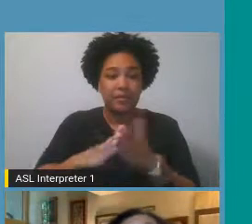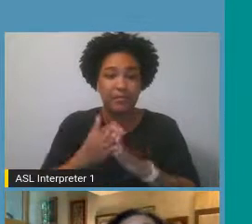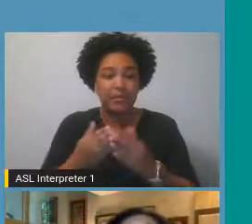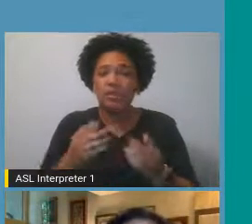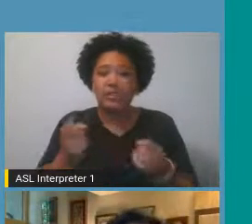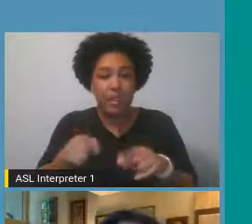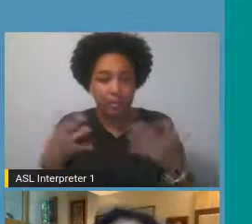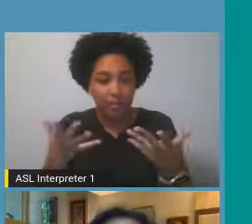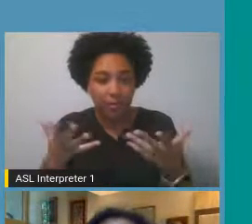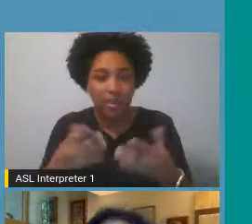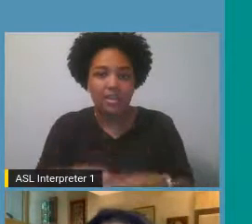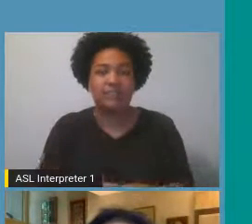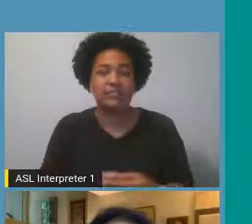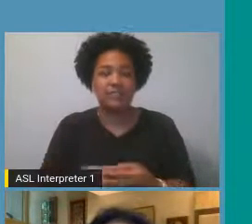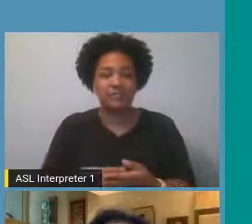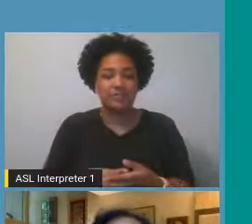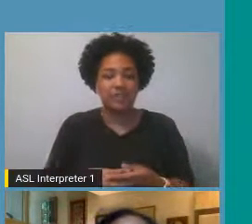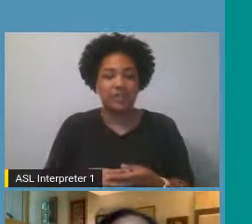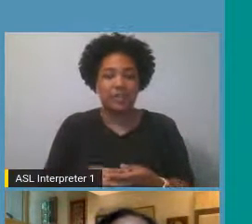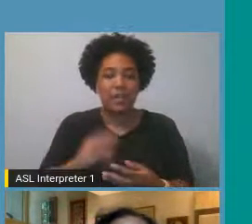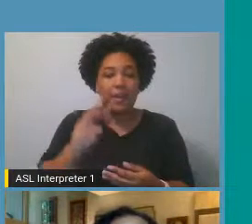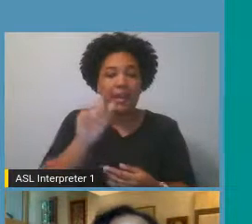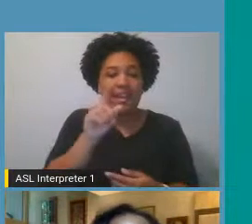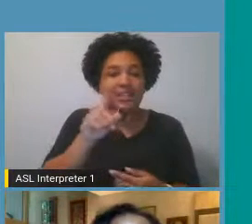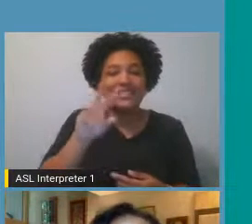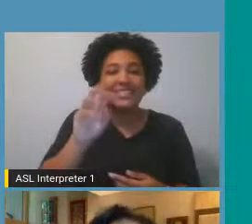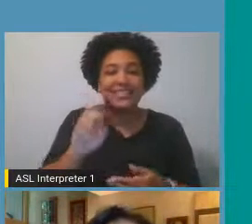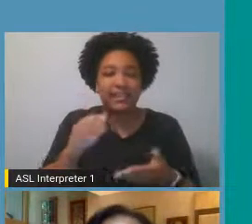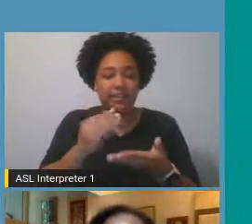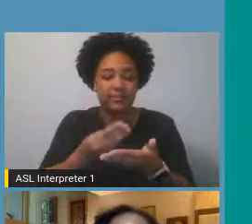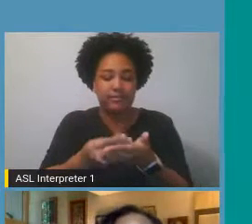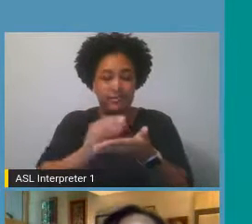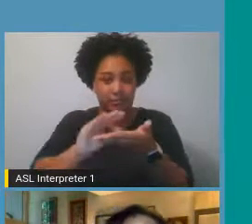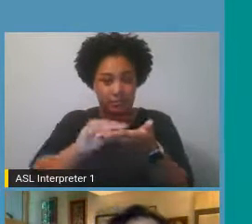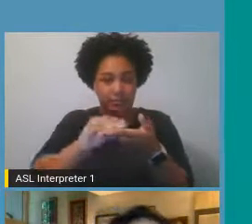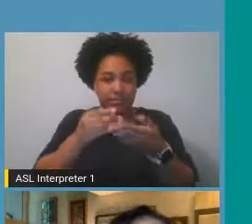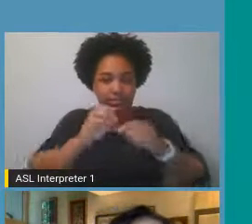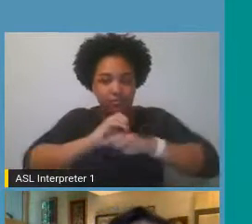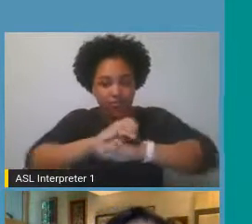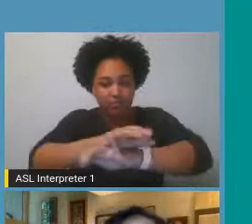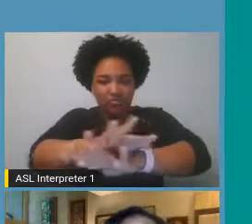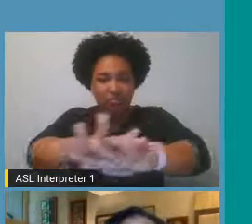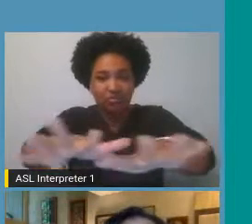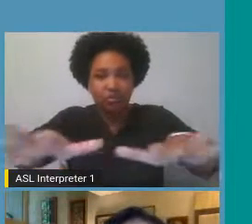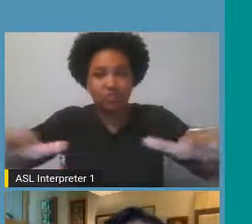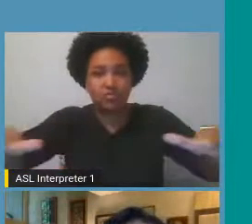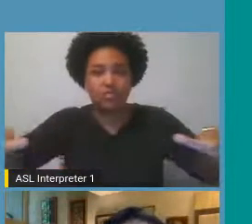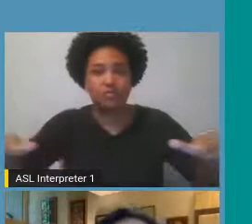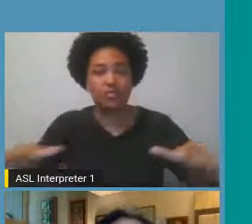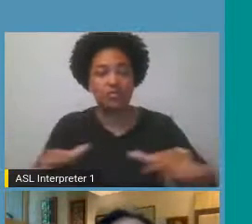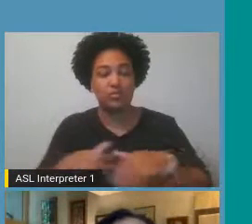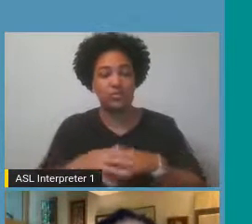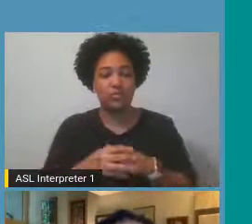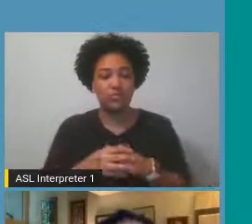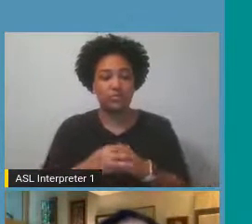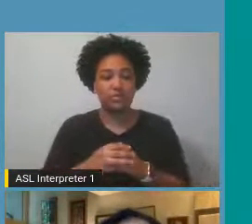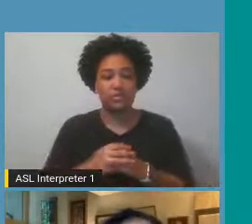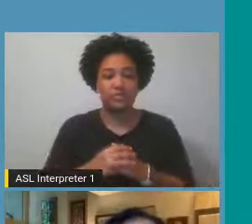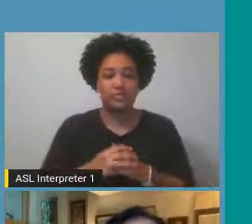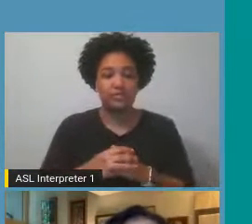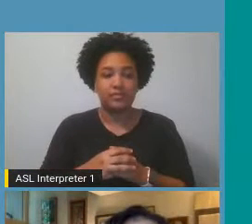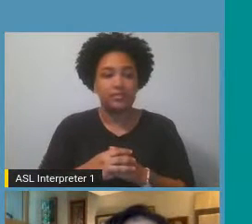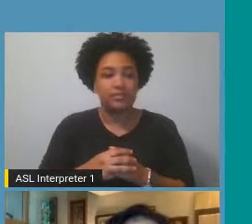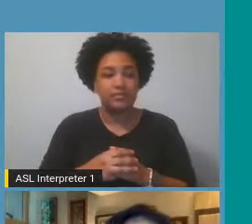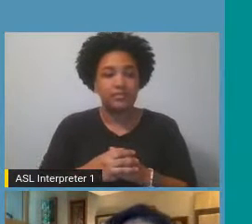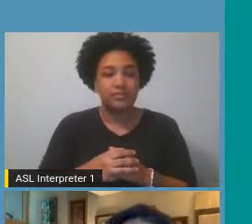was Getty Institute and the Smithsonian and other entities stepped forward, the Ford